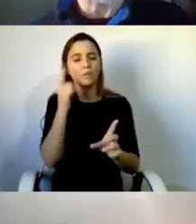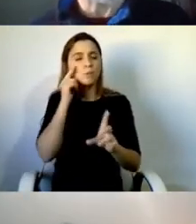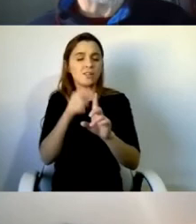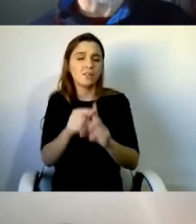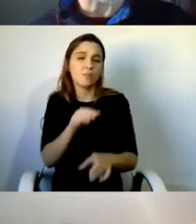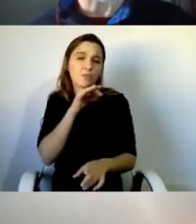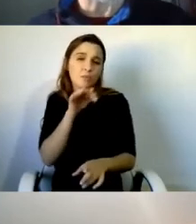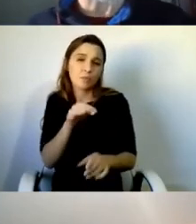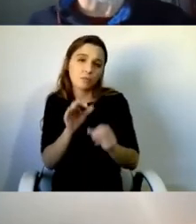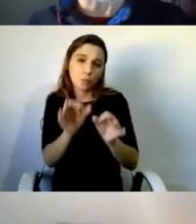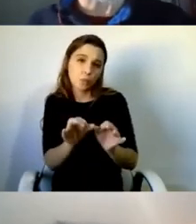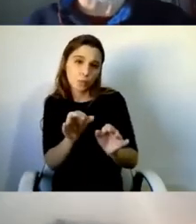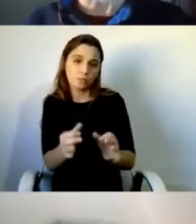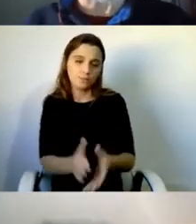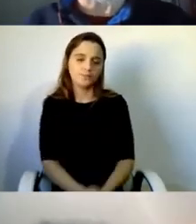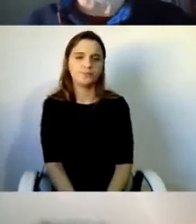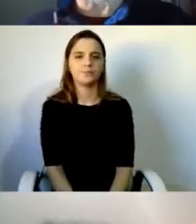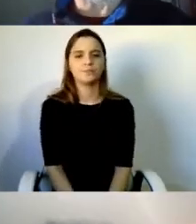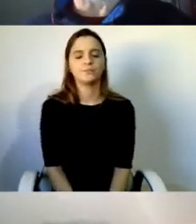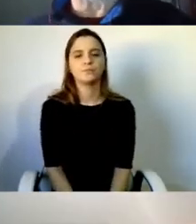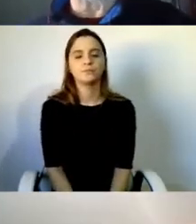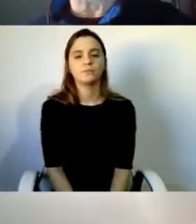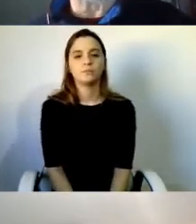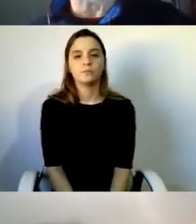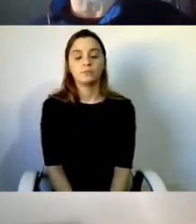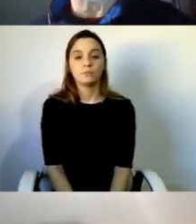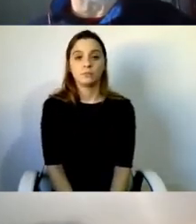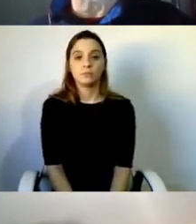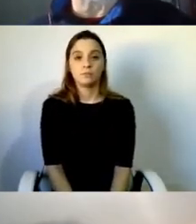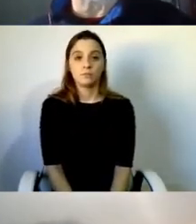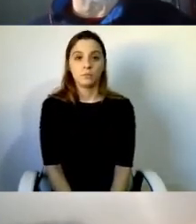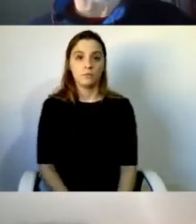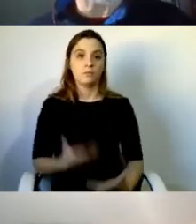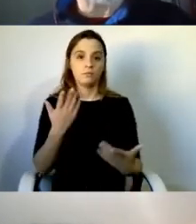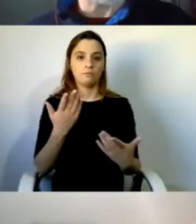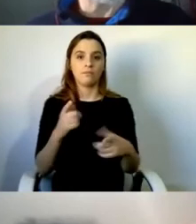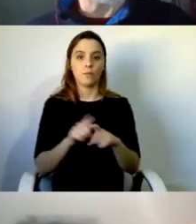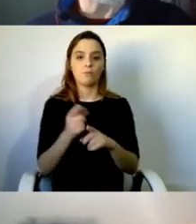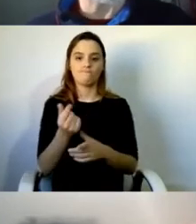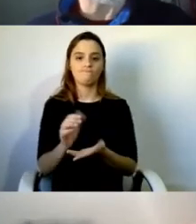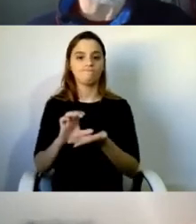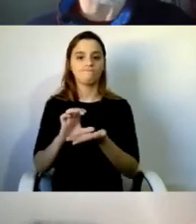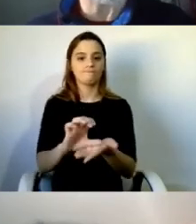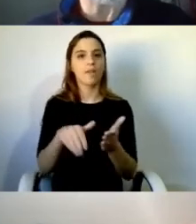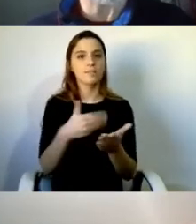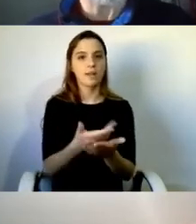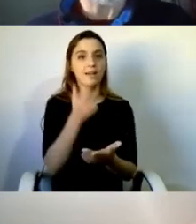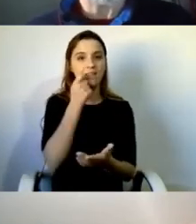which boils down to cash allowance for caregivers in the family. Just because